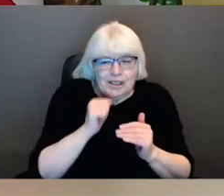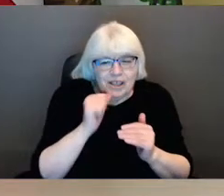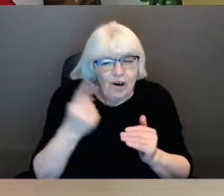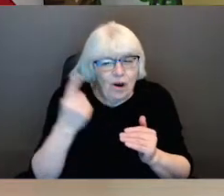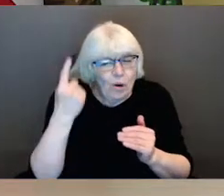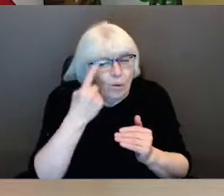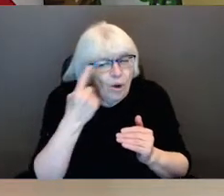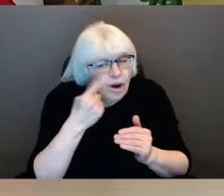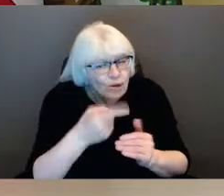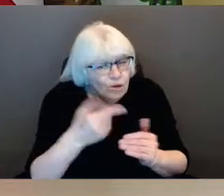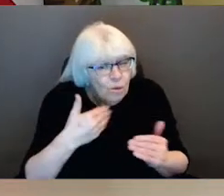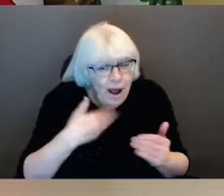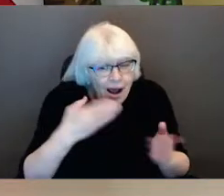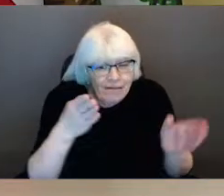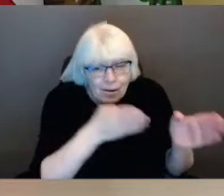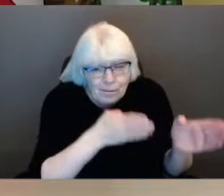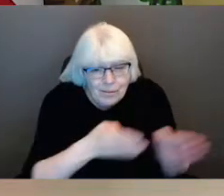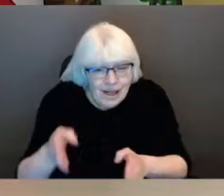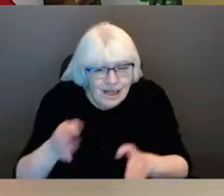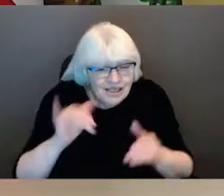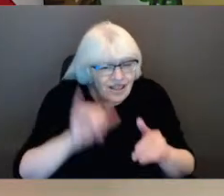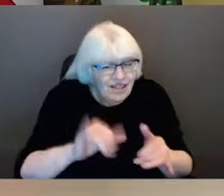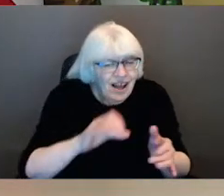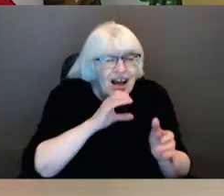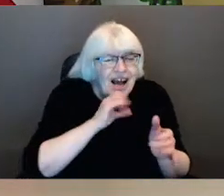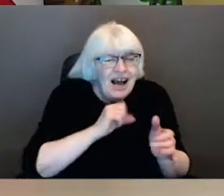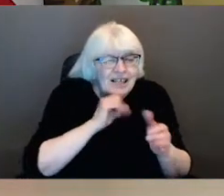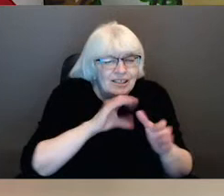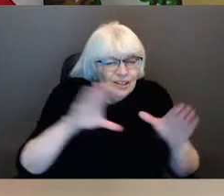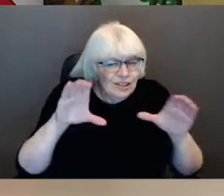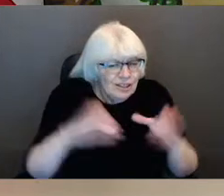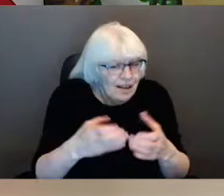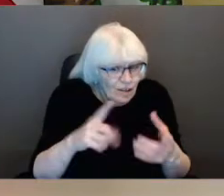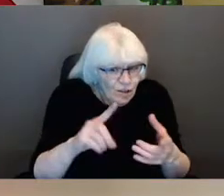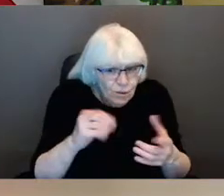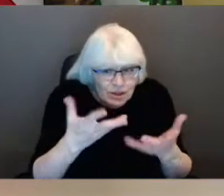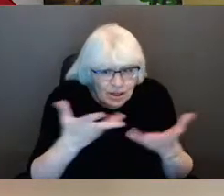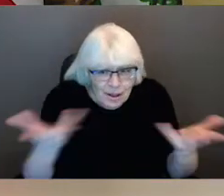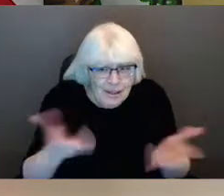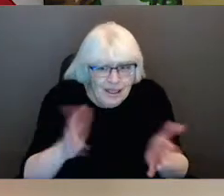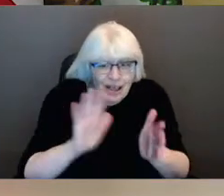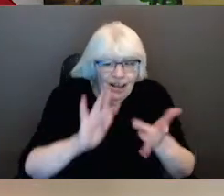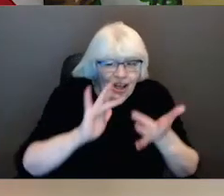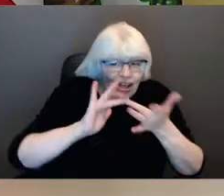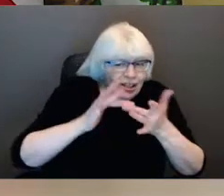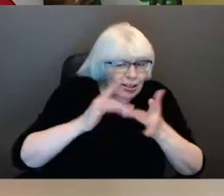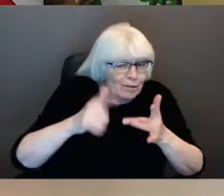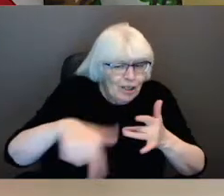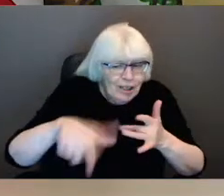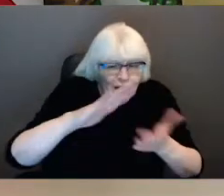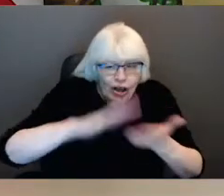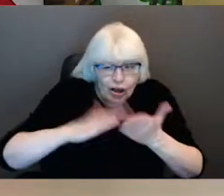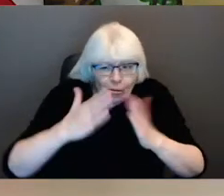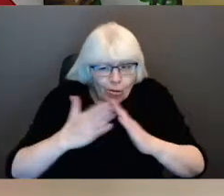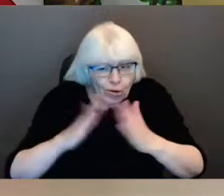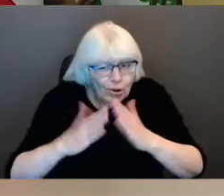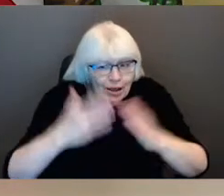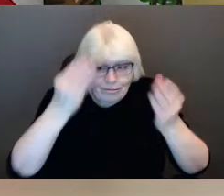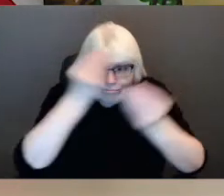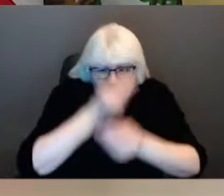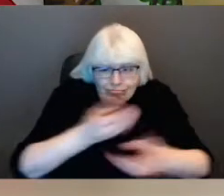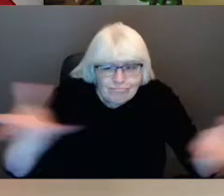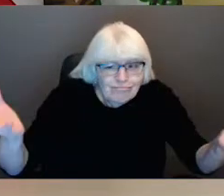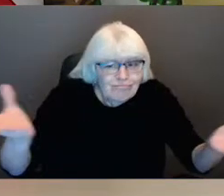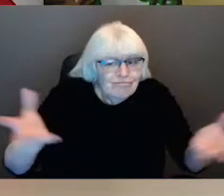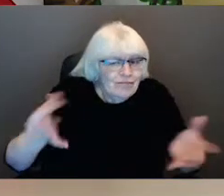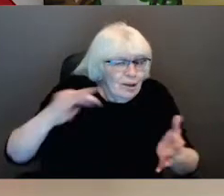might take. He thought maybe some outreach up in his community around the benefits of vaccinations more than just what we've been getting,